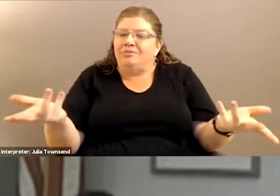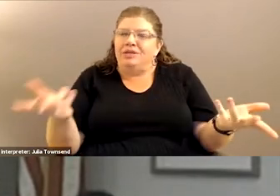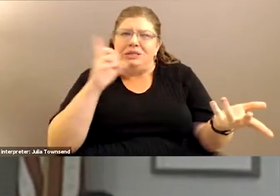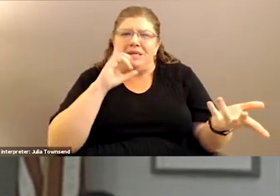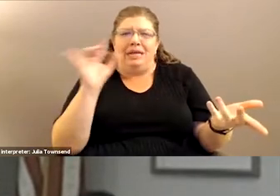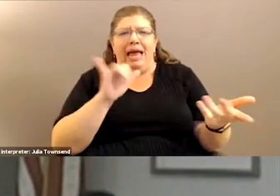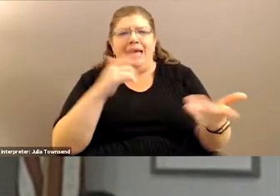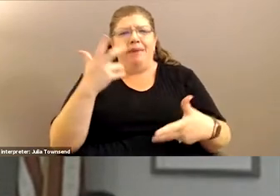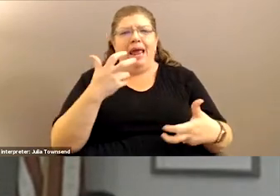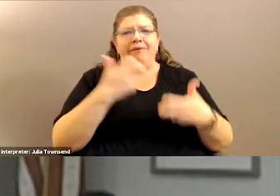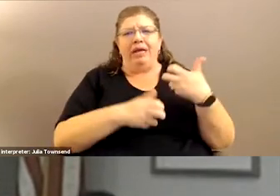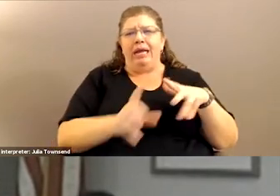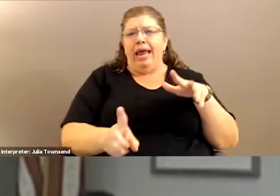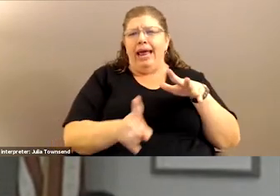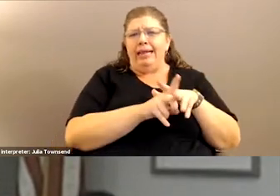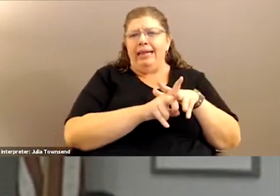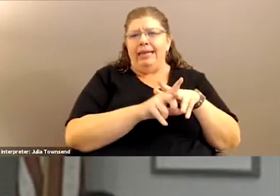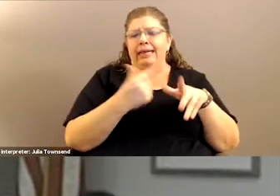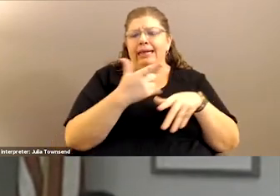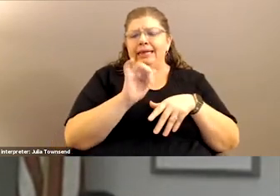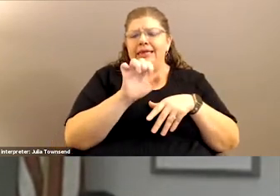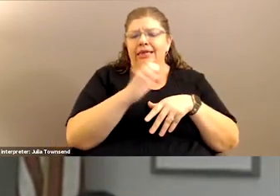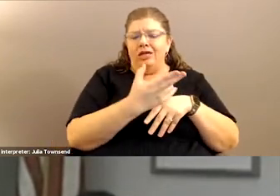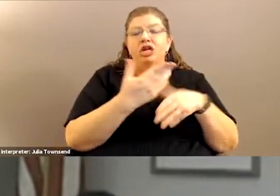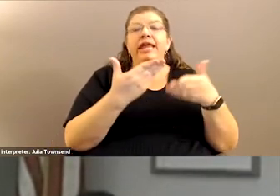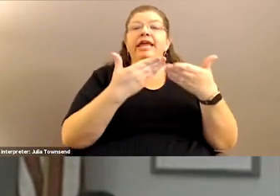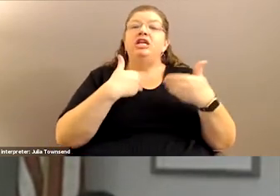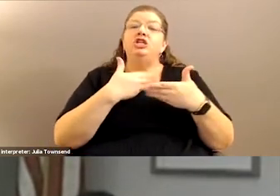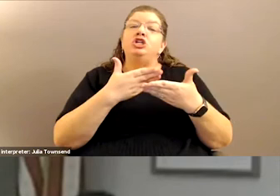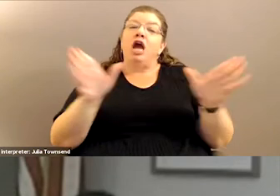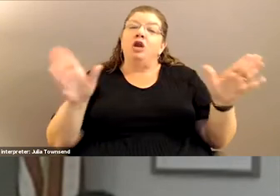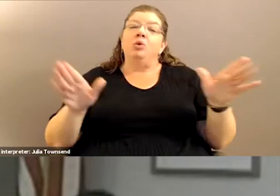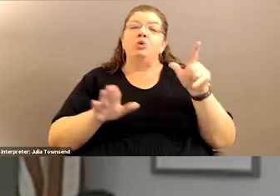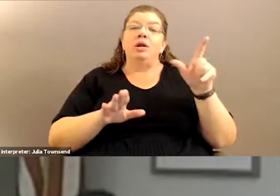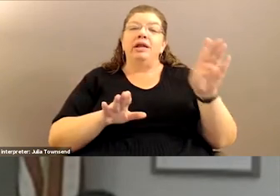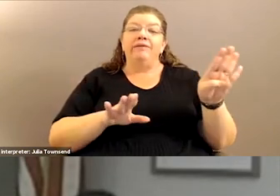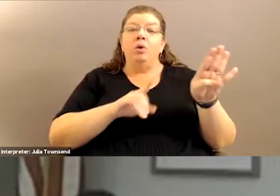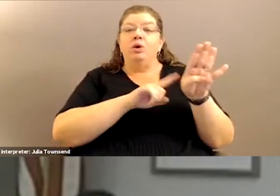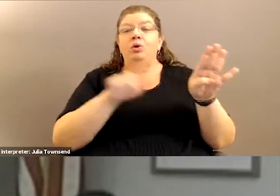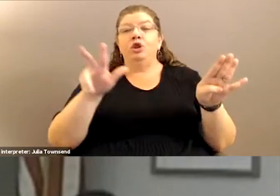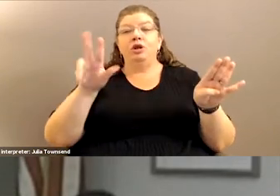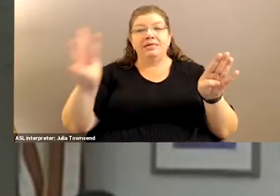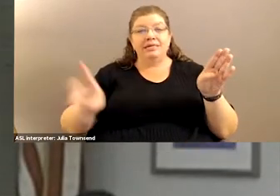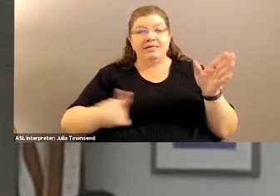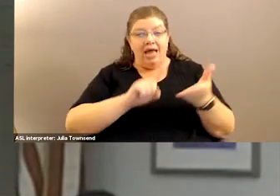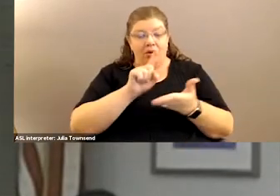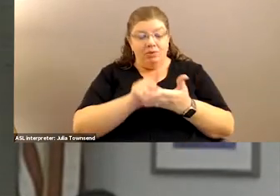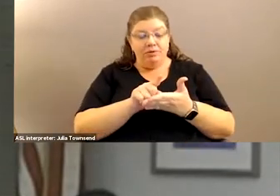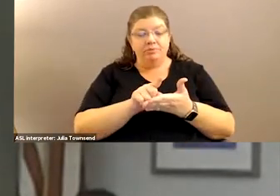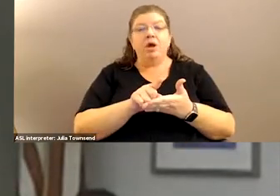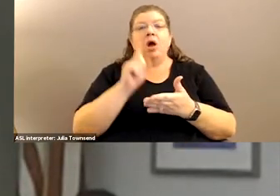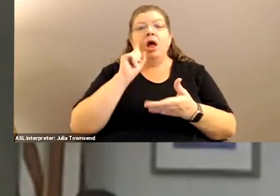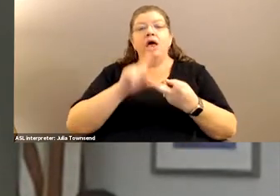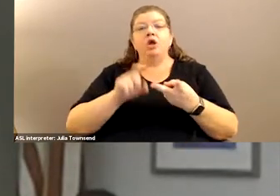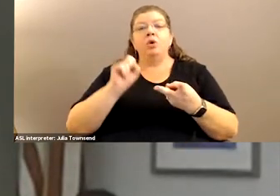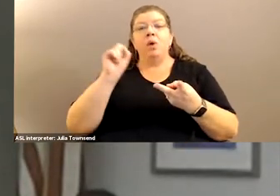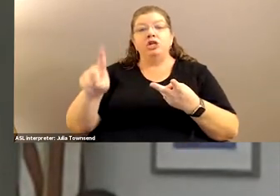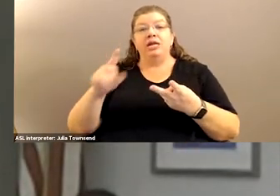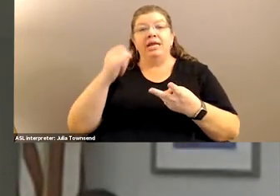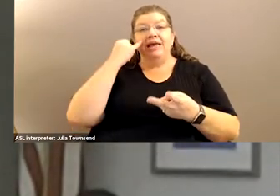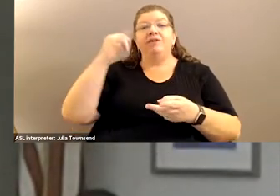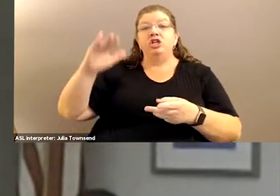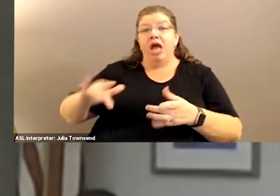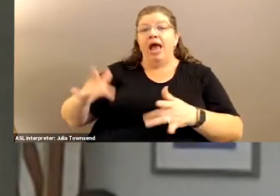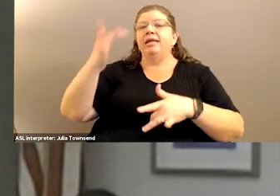might have been a glitch but in general it's 24 to 36 hours i also wanted to raise the question of when a child is sick because we now